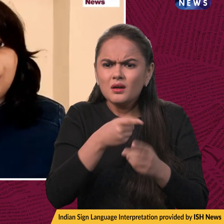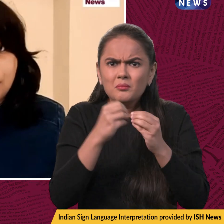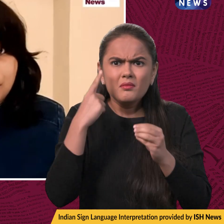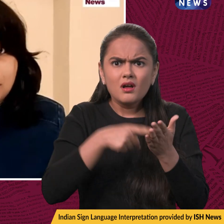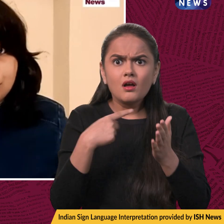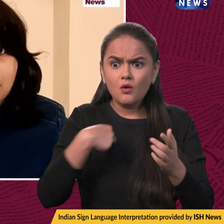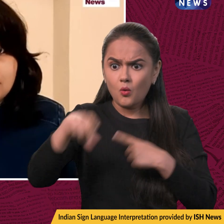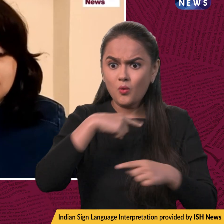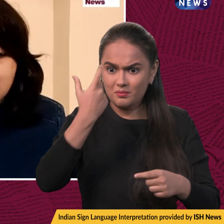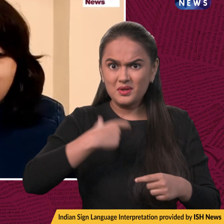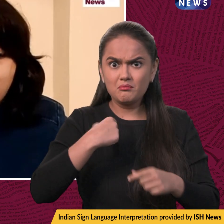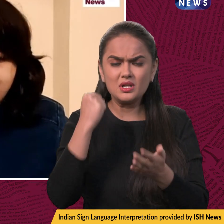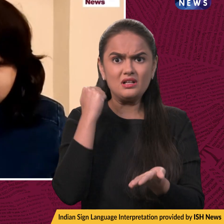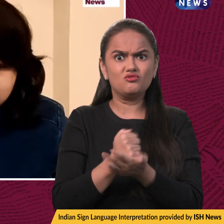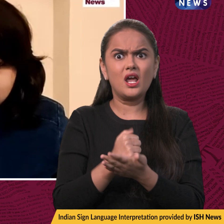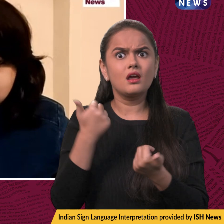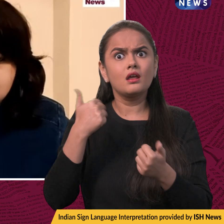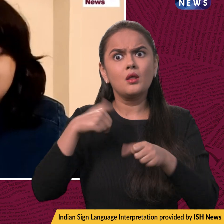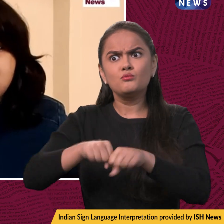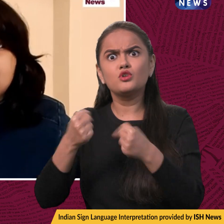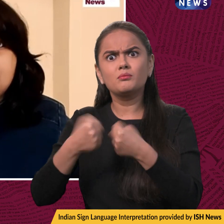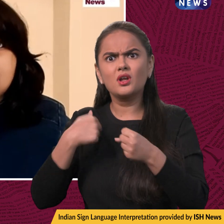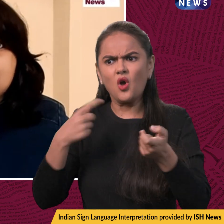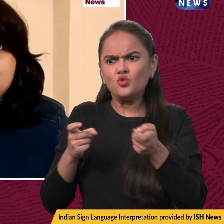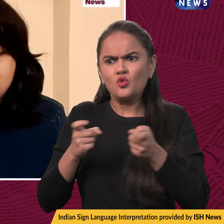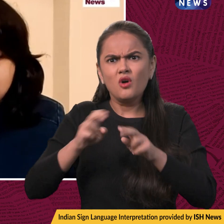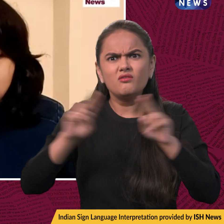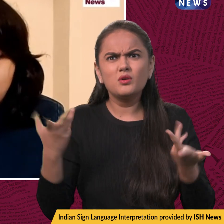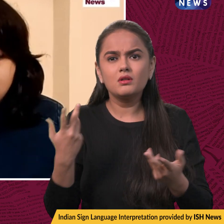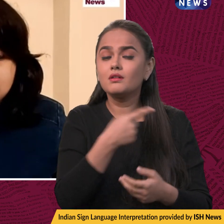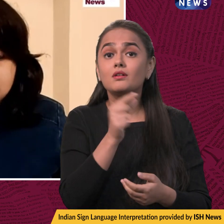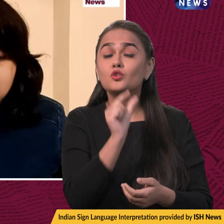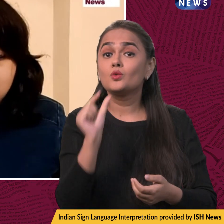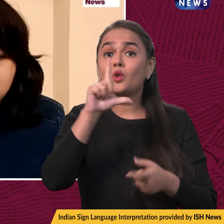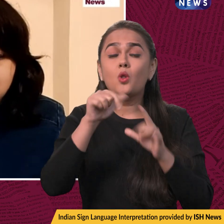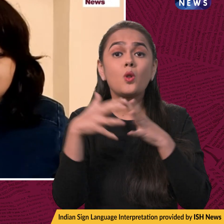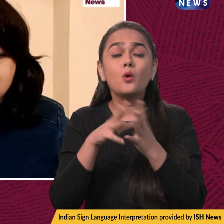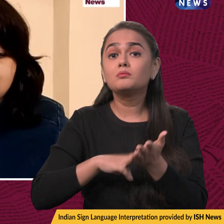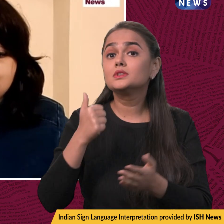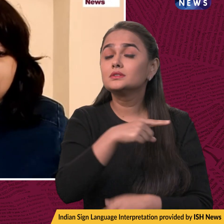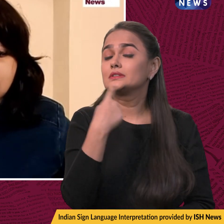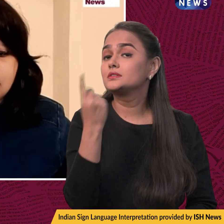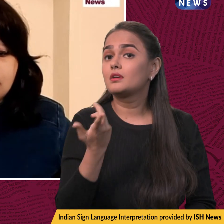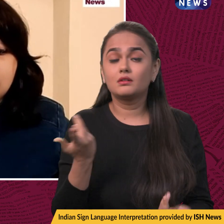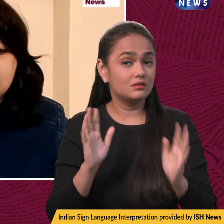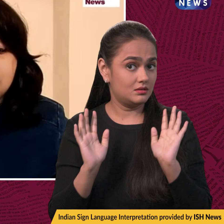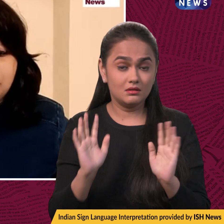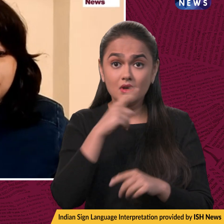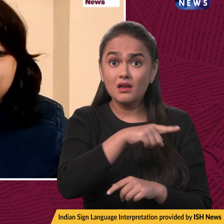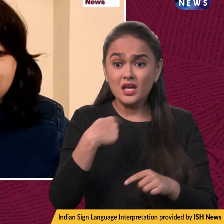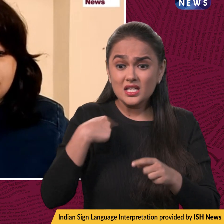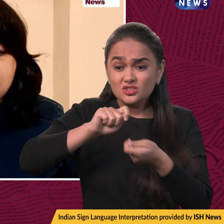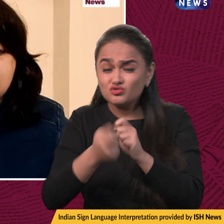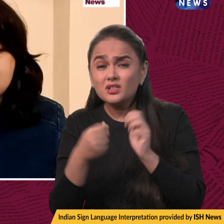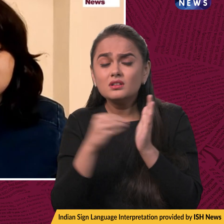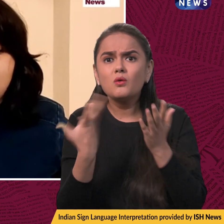violate the fundamental rights of citizens. In the meantime, Union Law Minister Kiran Rijiju has said that the amendment